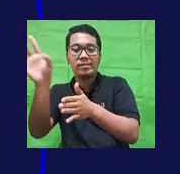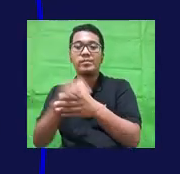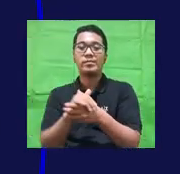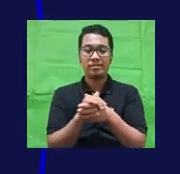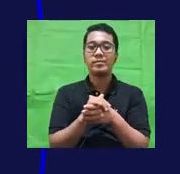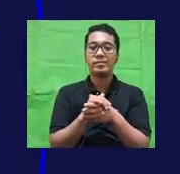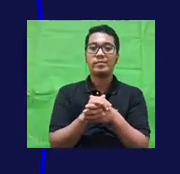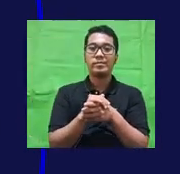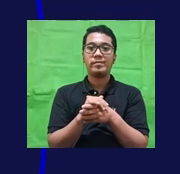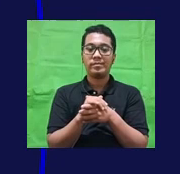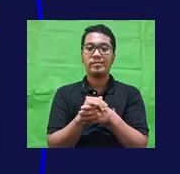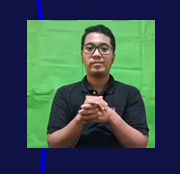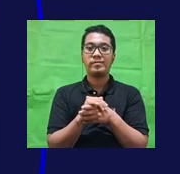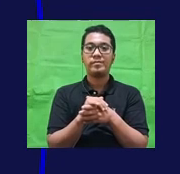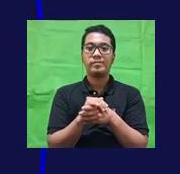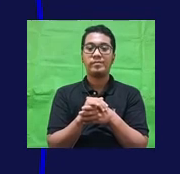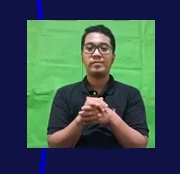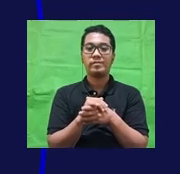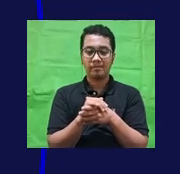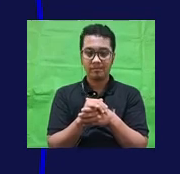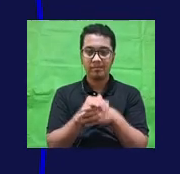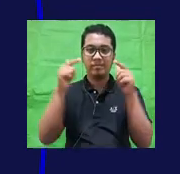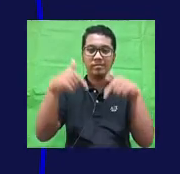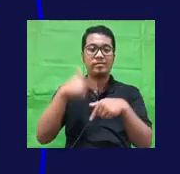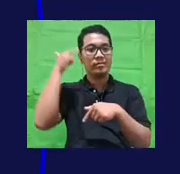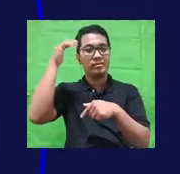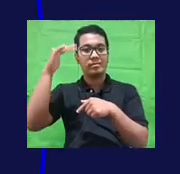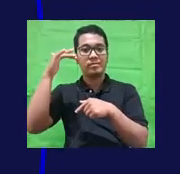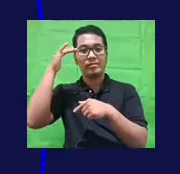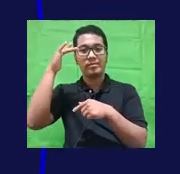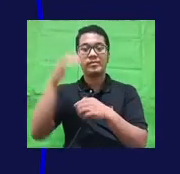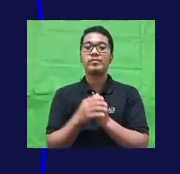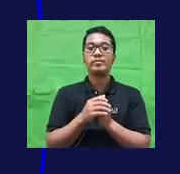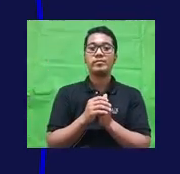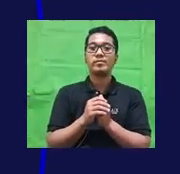The image is not my image. Okay. Next image, please.